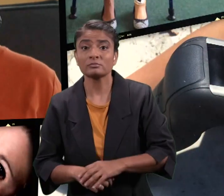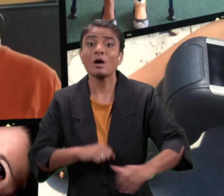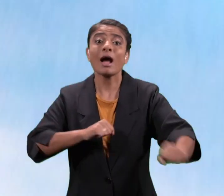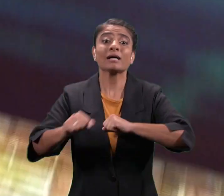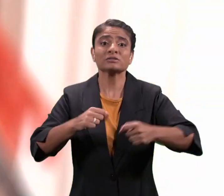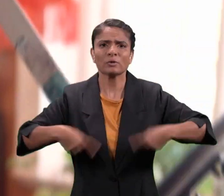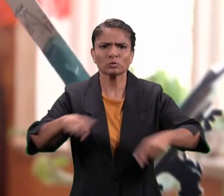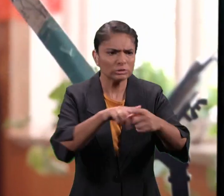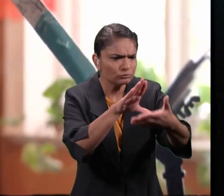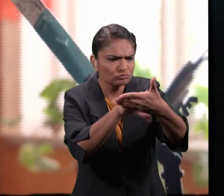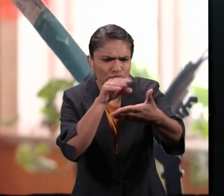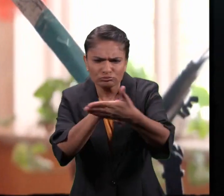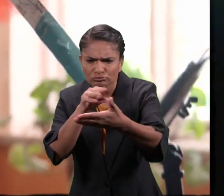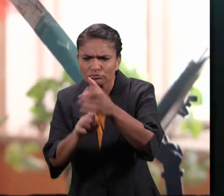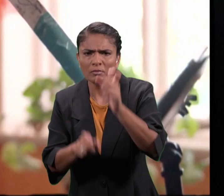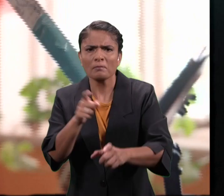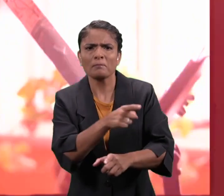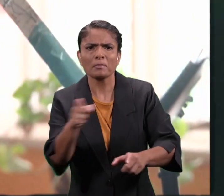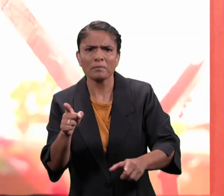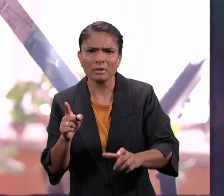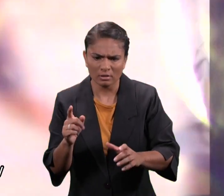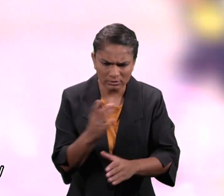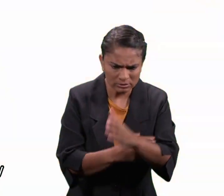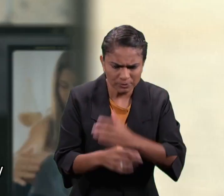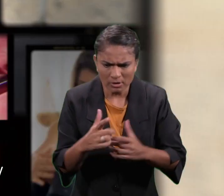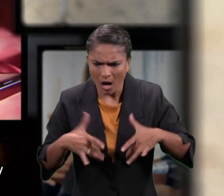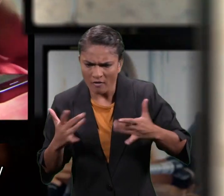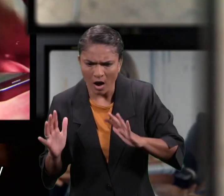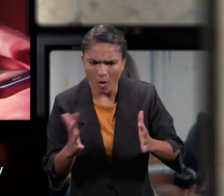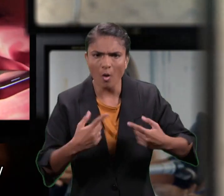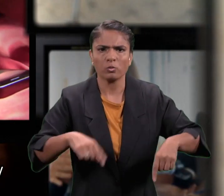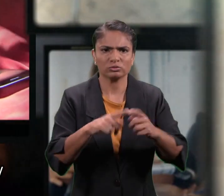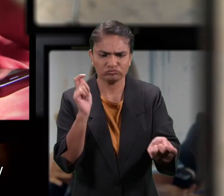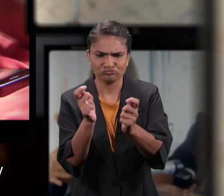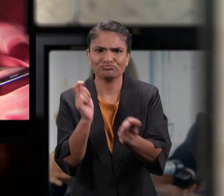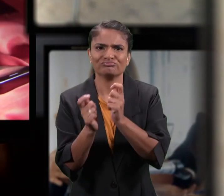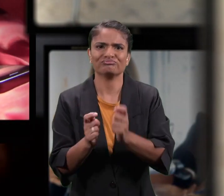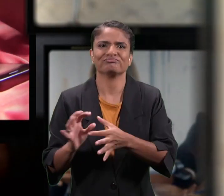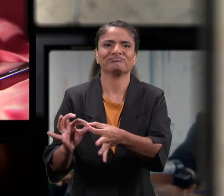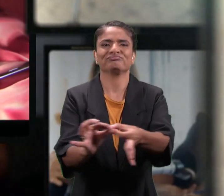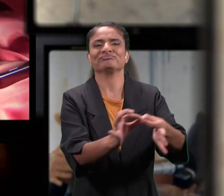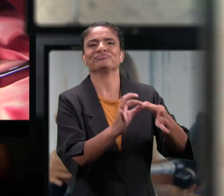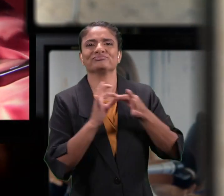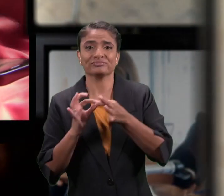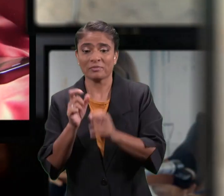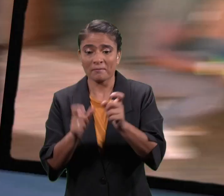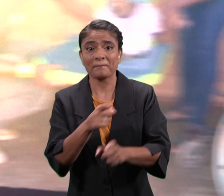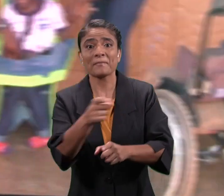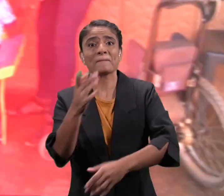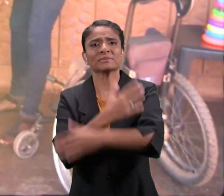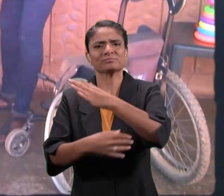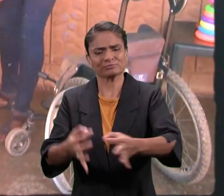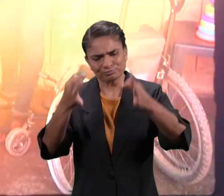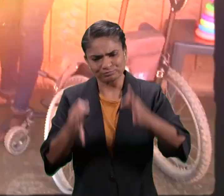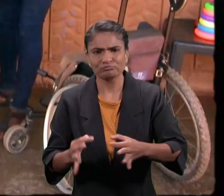takes us on a journey of taking lessons from persons with disabilities and how we must do things differently to unleash the contribution persons